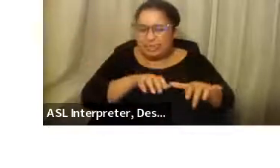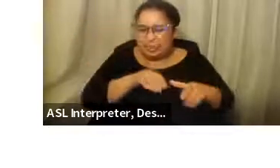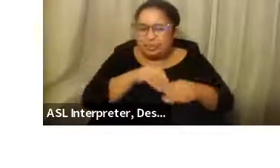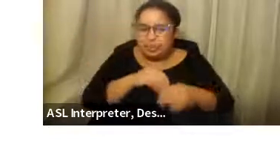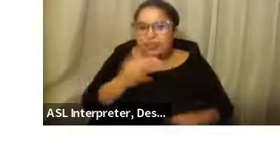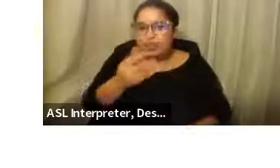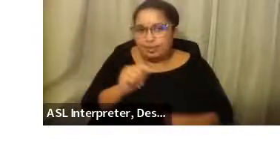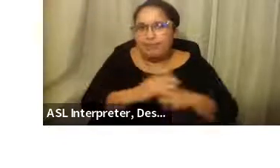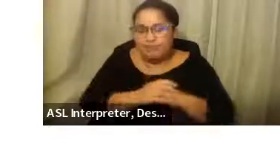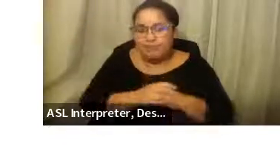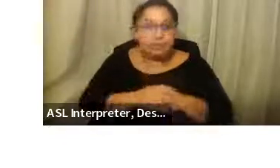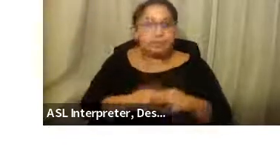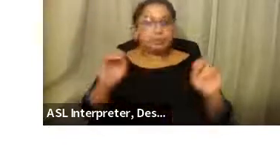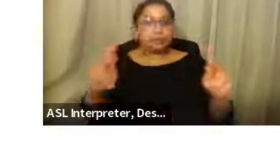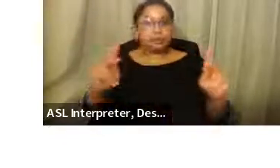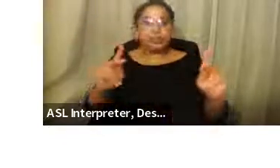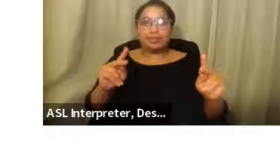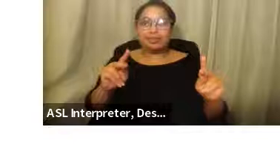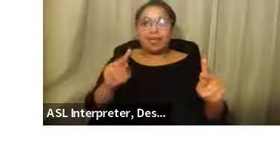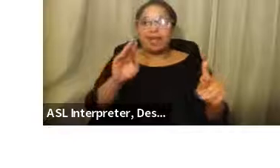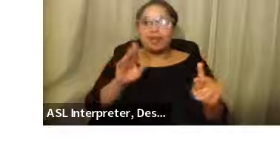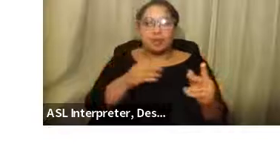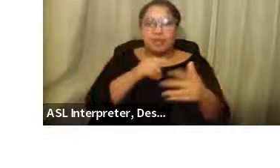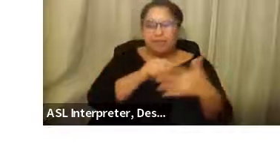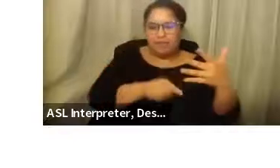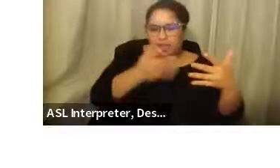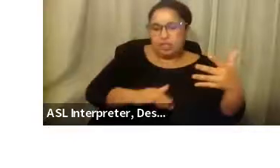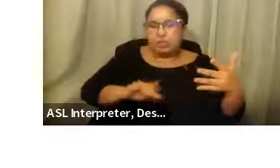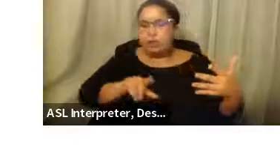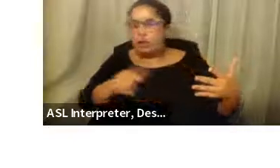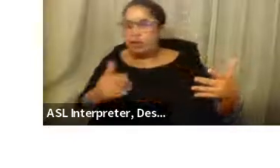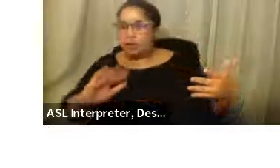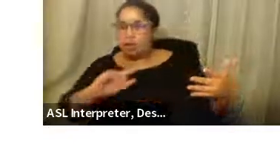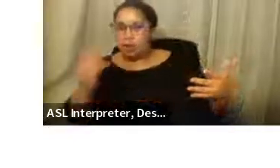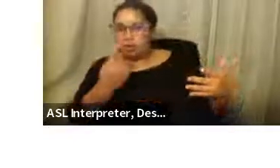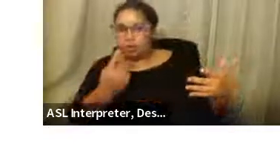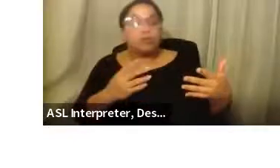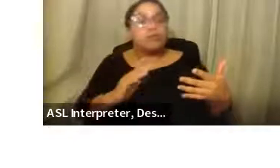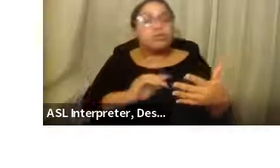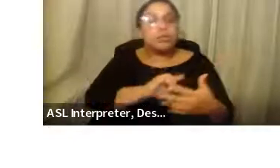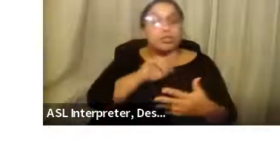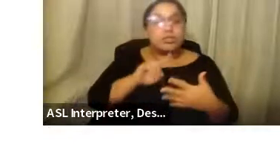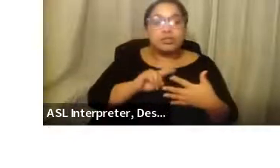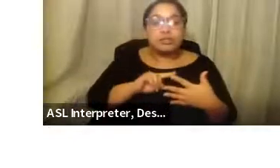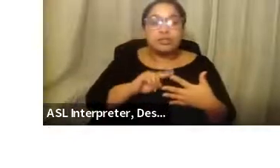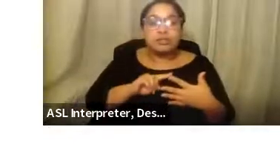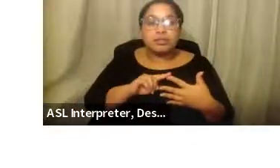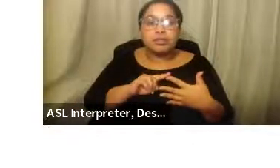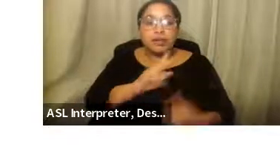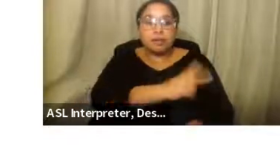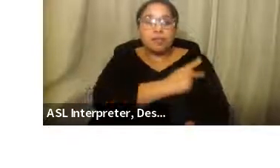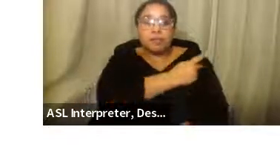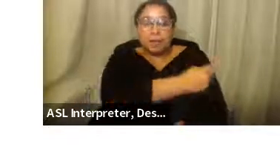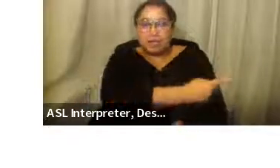chat. Okay, and we'll get to them after we walk through these questions. Okay, next one. How can patients avoid